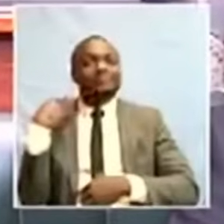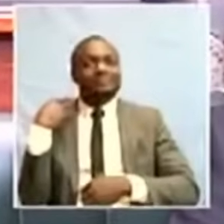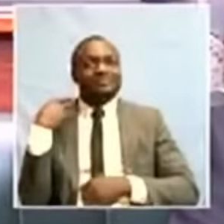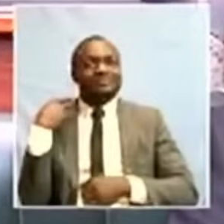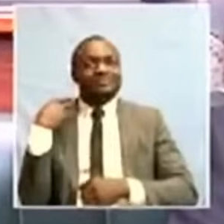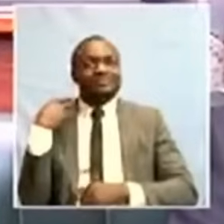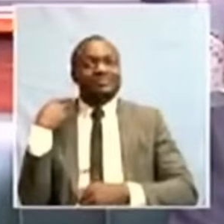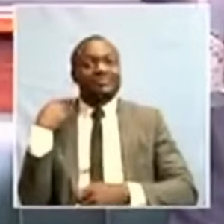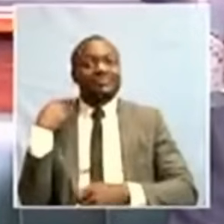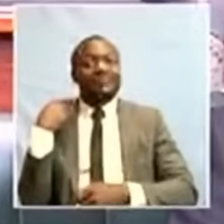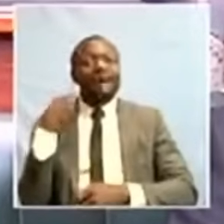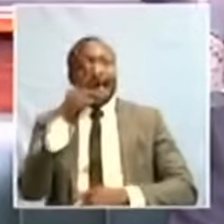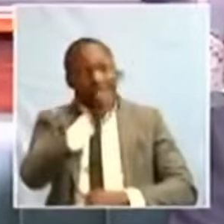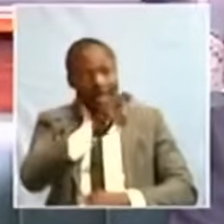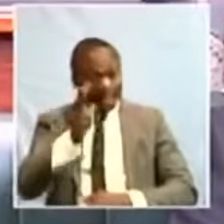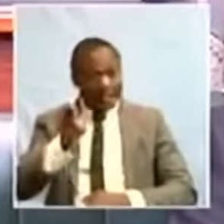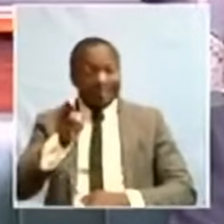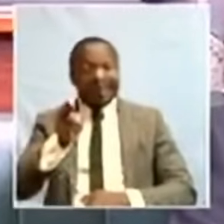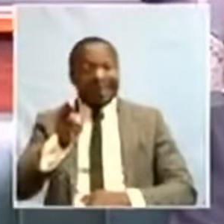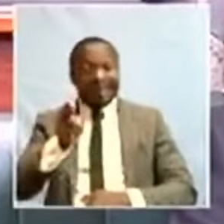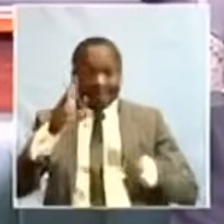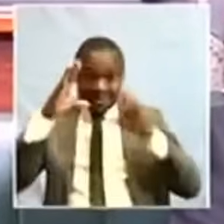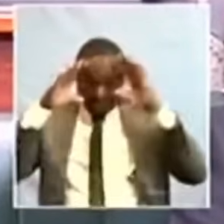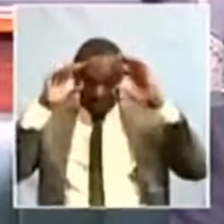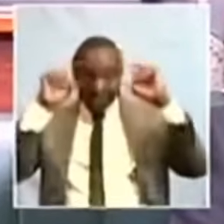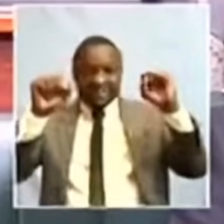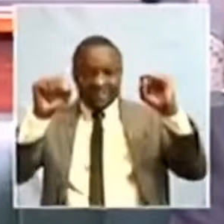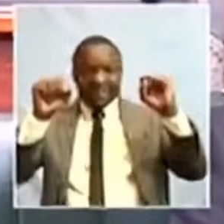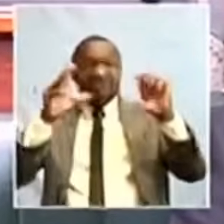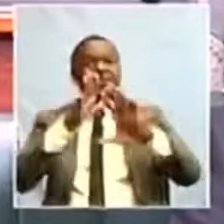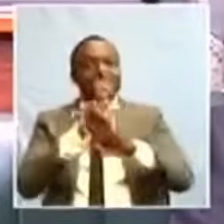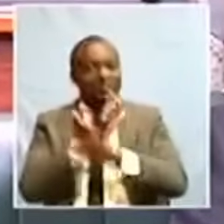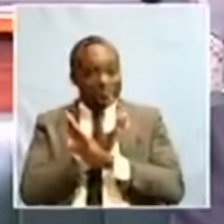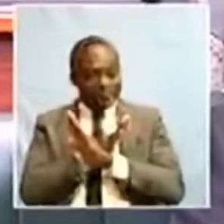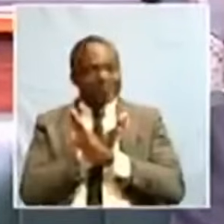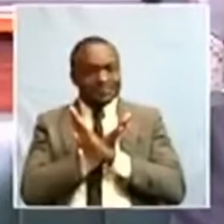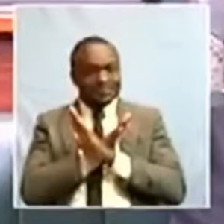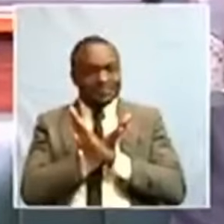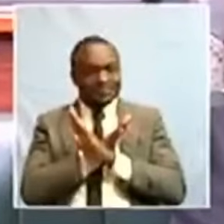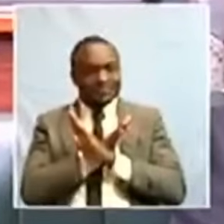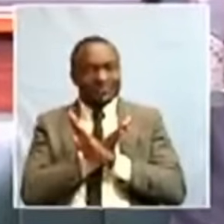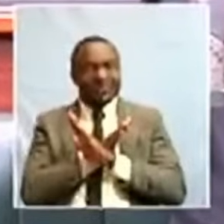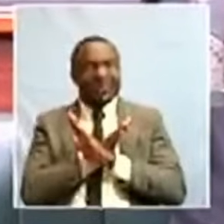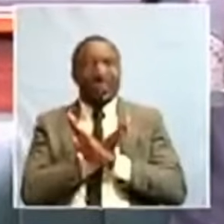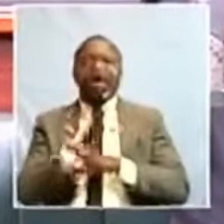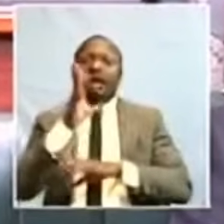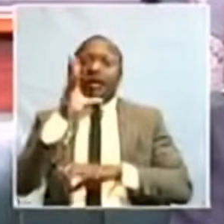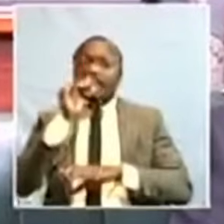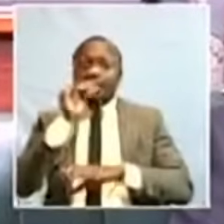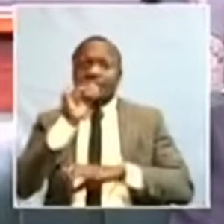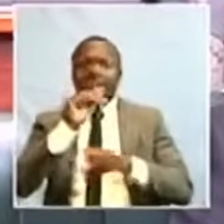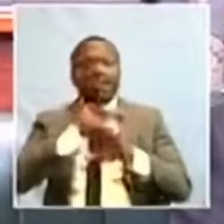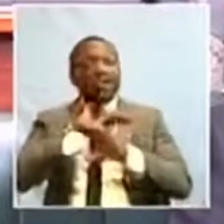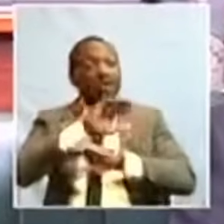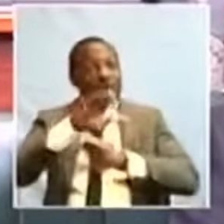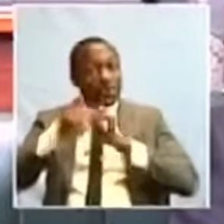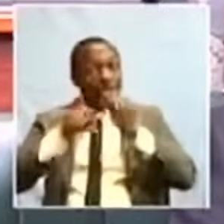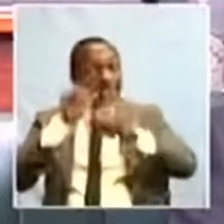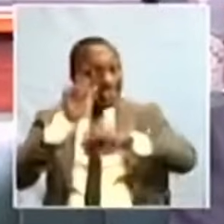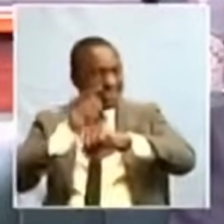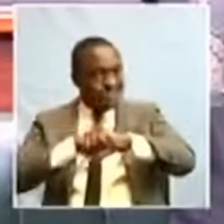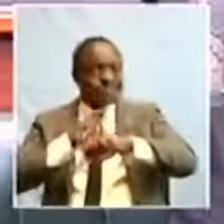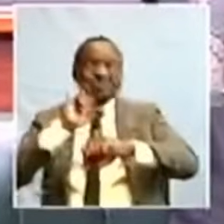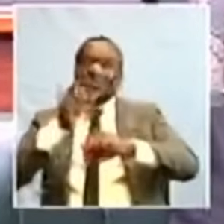that Hakainde Hichilema, President of the Republic of Zambia, is thinking all the time.